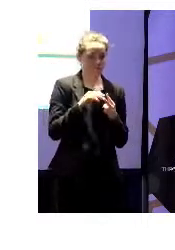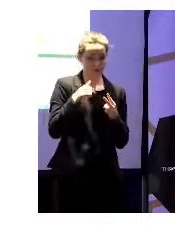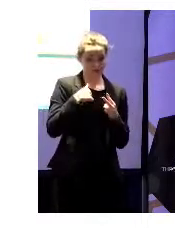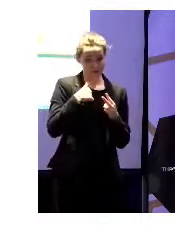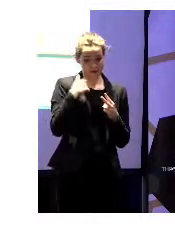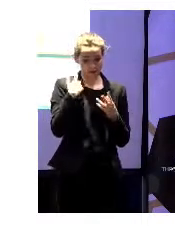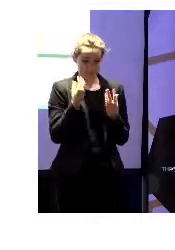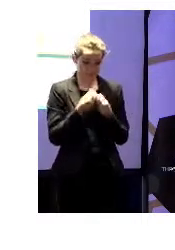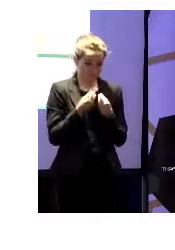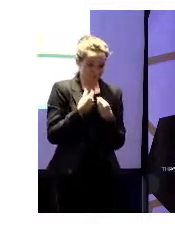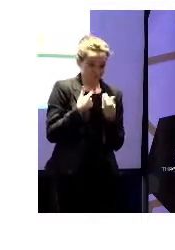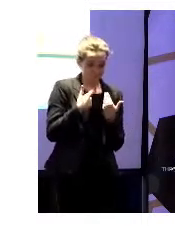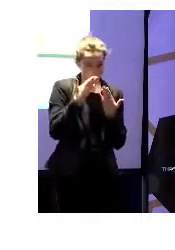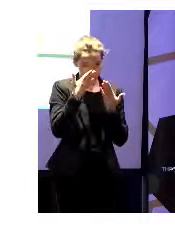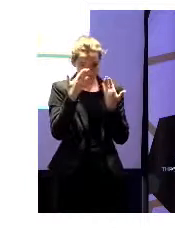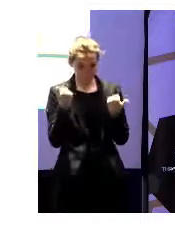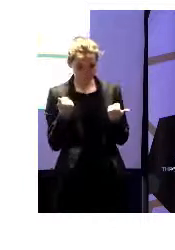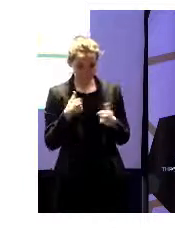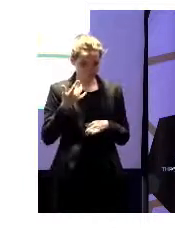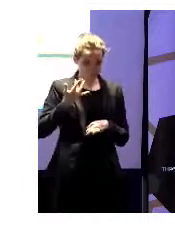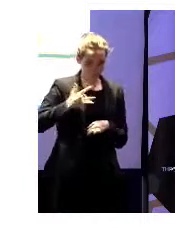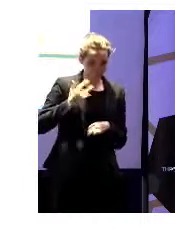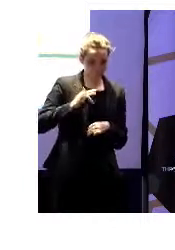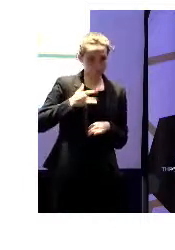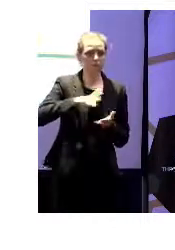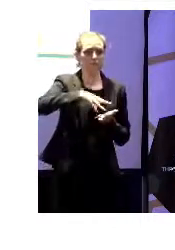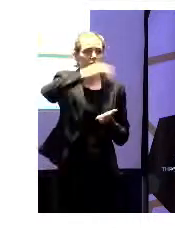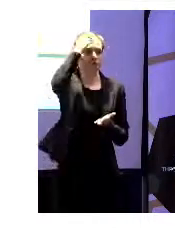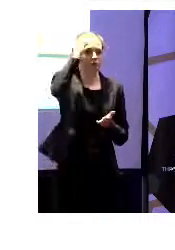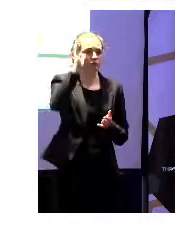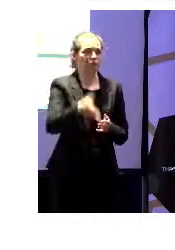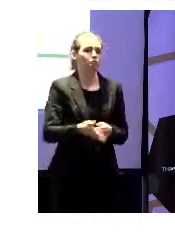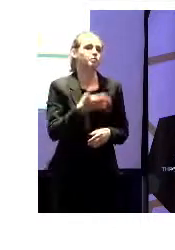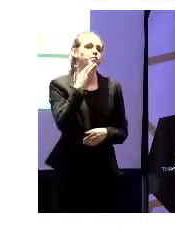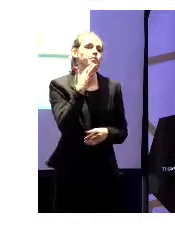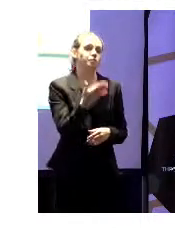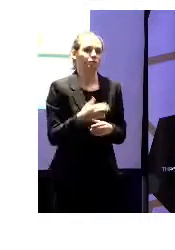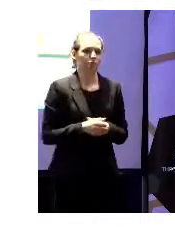saying formally, I will learn. Thank you.